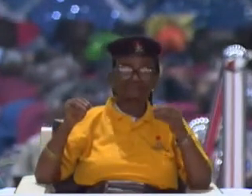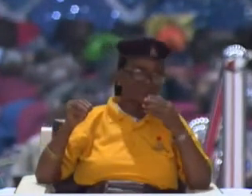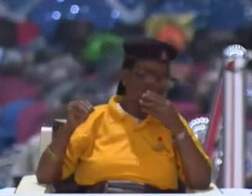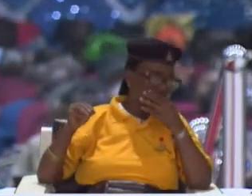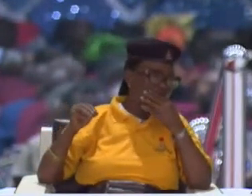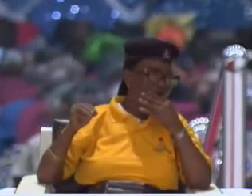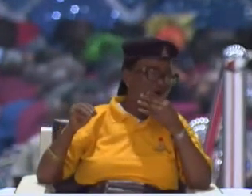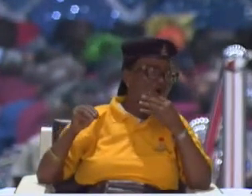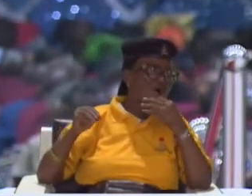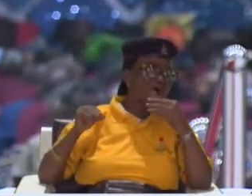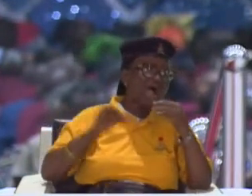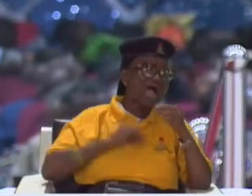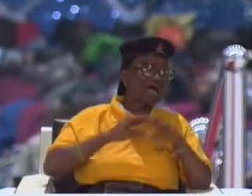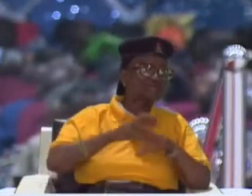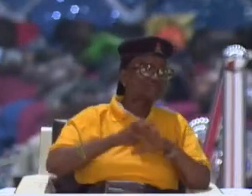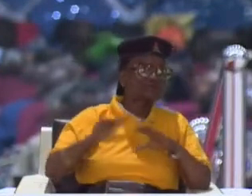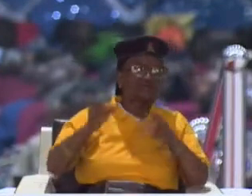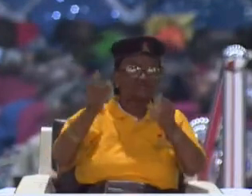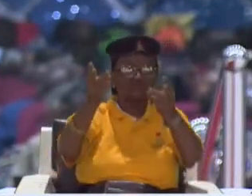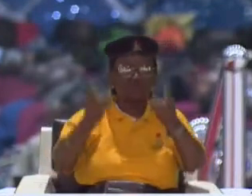don't want to be sick again